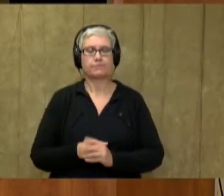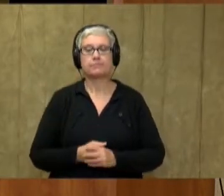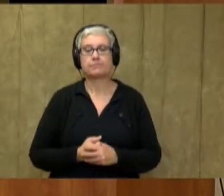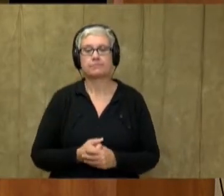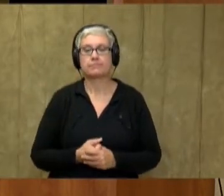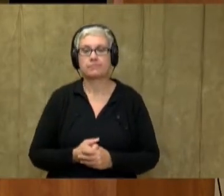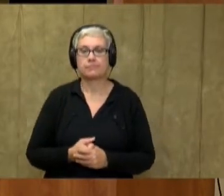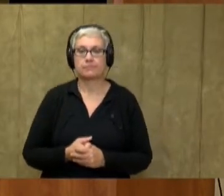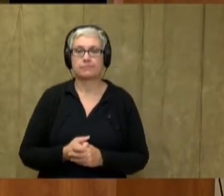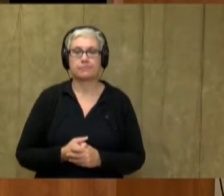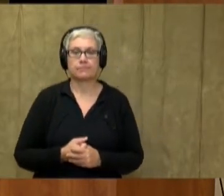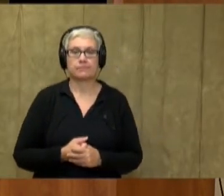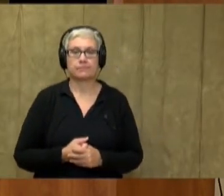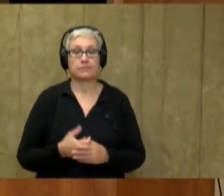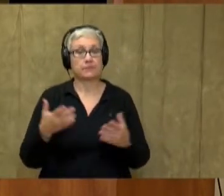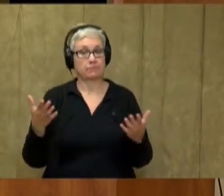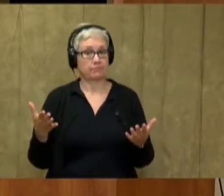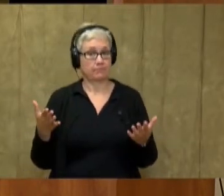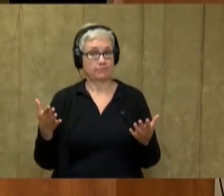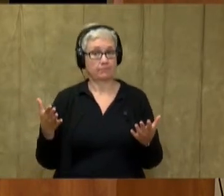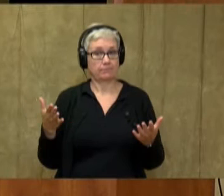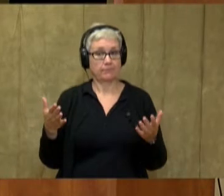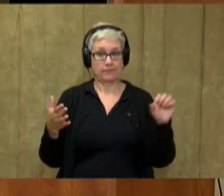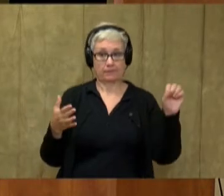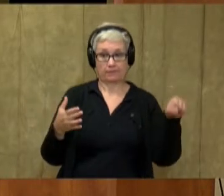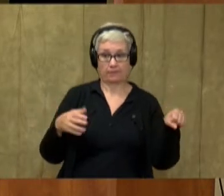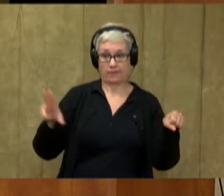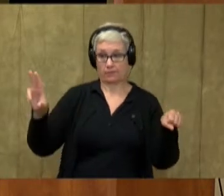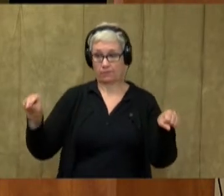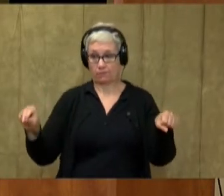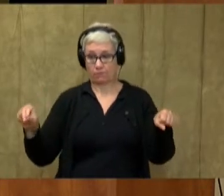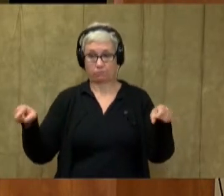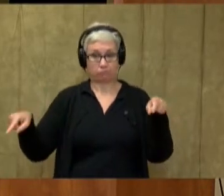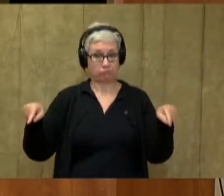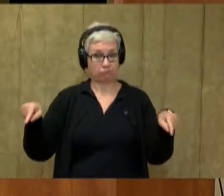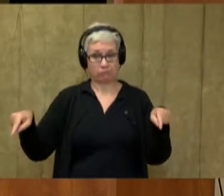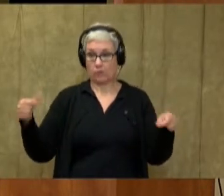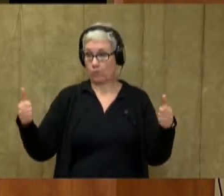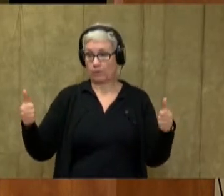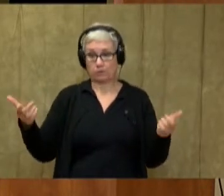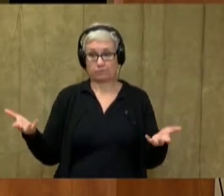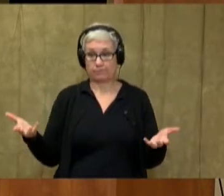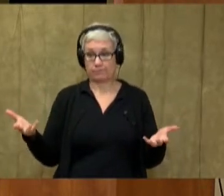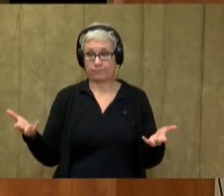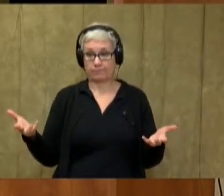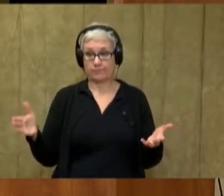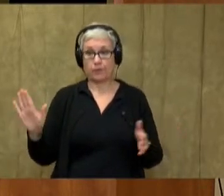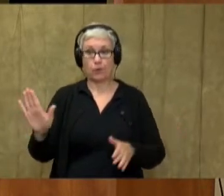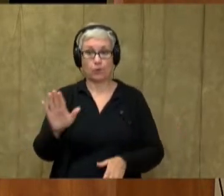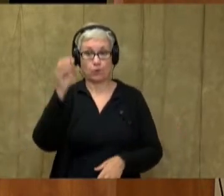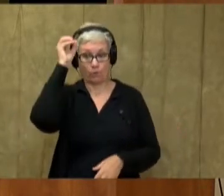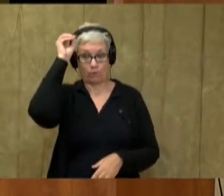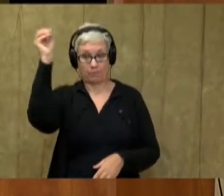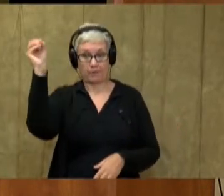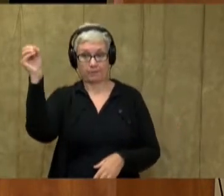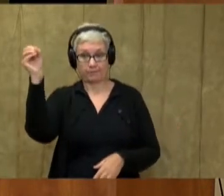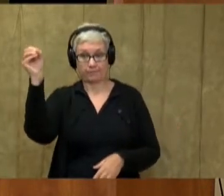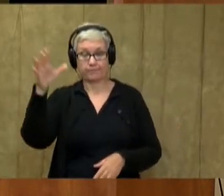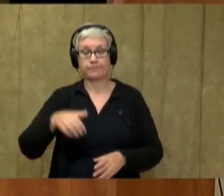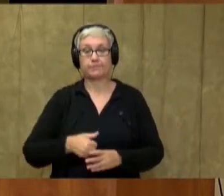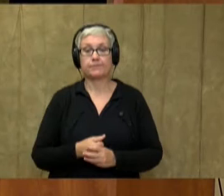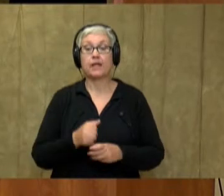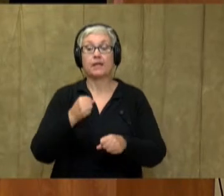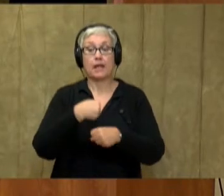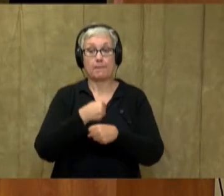food franchises be allowed in high schools? So what is your opinion about that? So you have to make your claim.